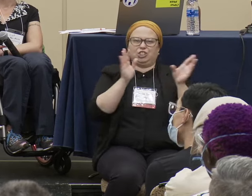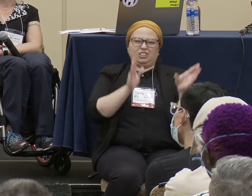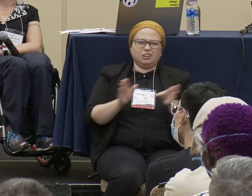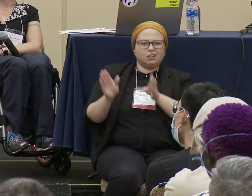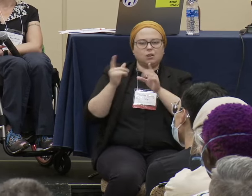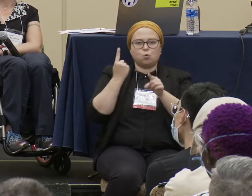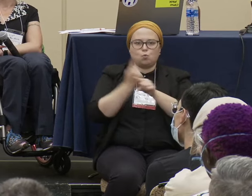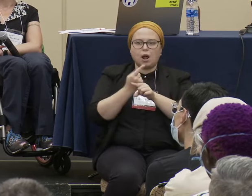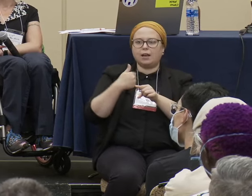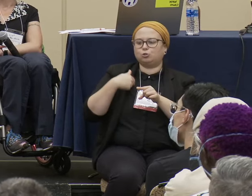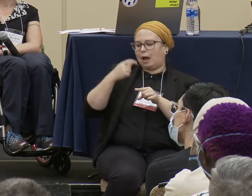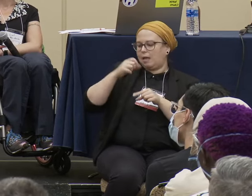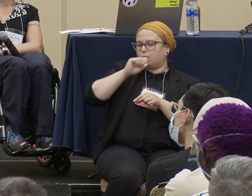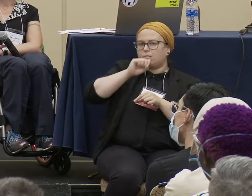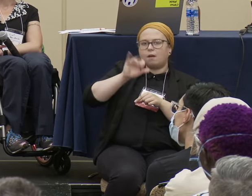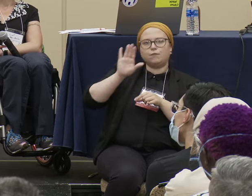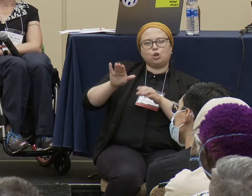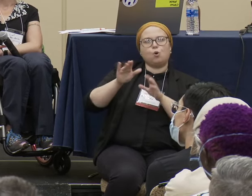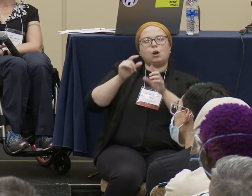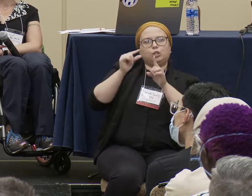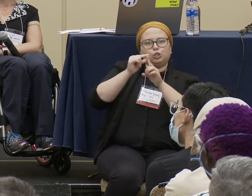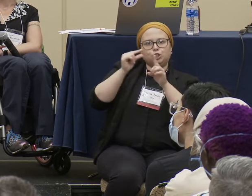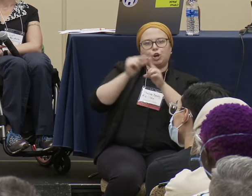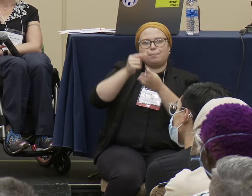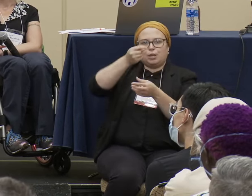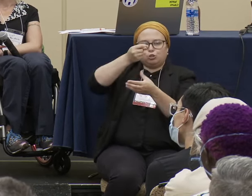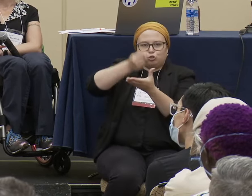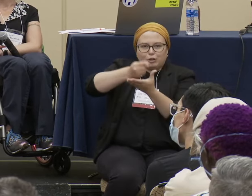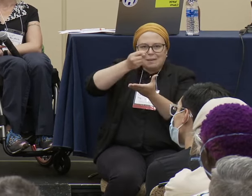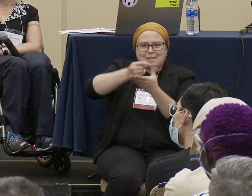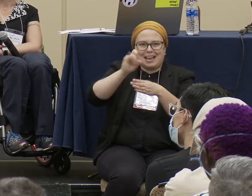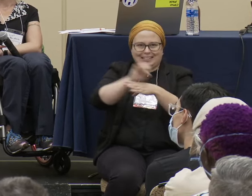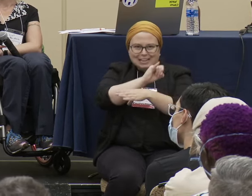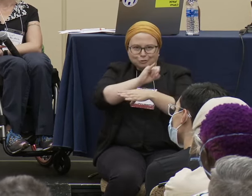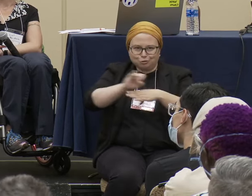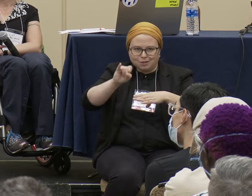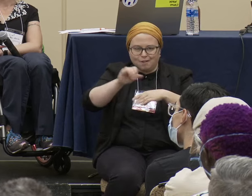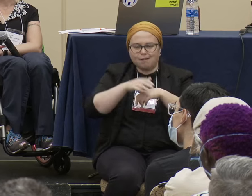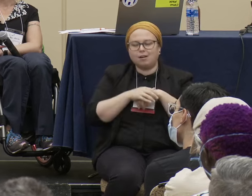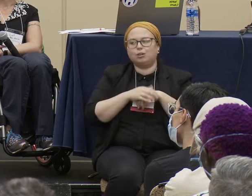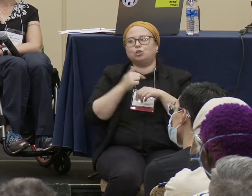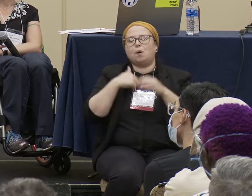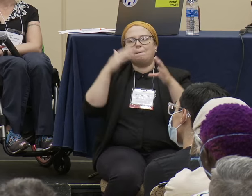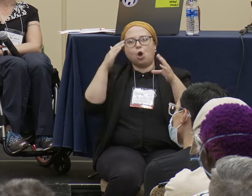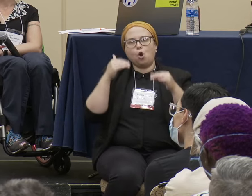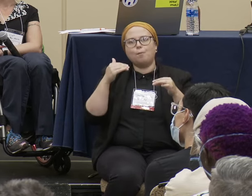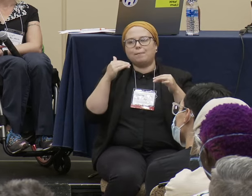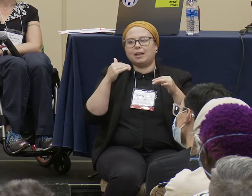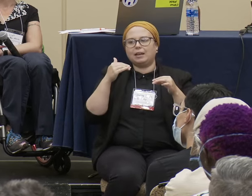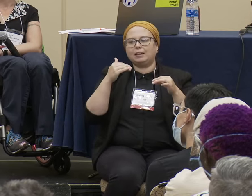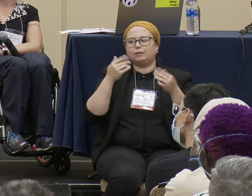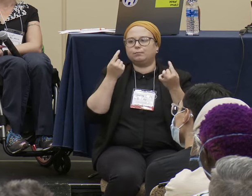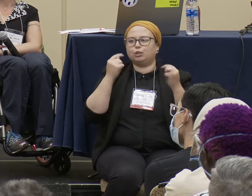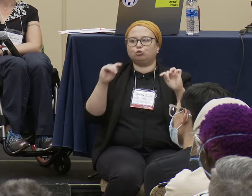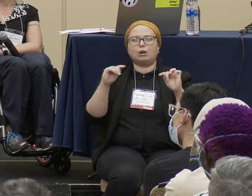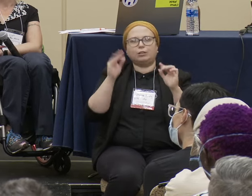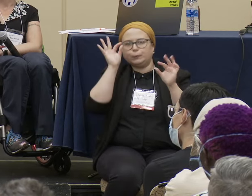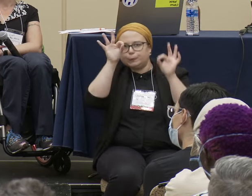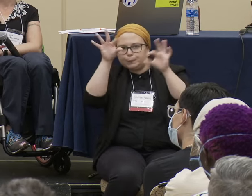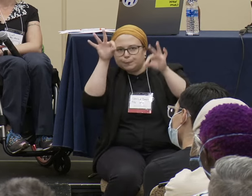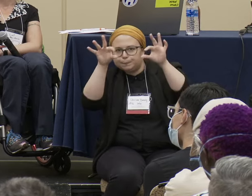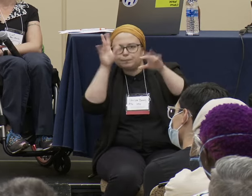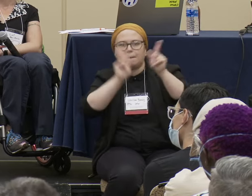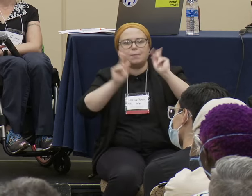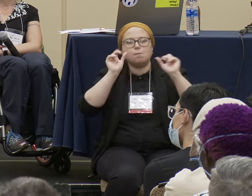treatment industrial complex. I'm going to use that. I'm hoping from my just trying to put some things out there for people today, they can respond